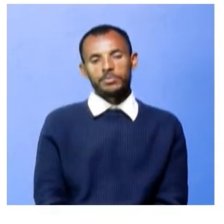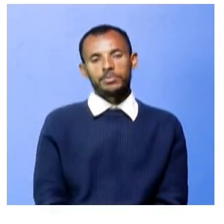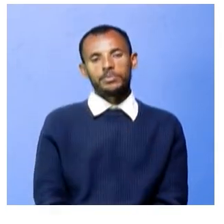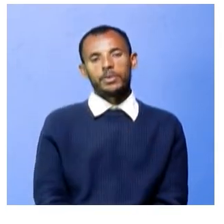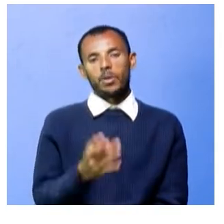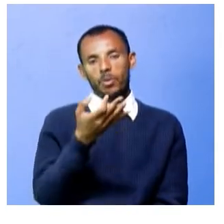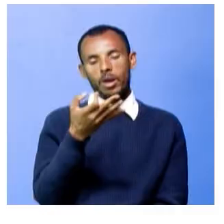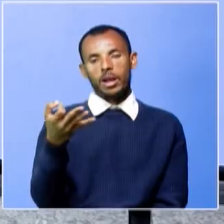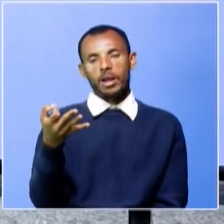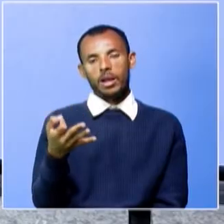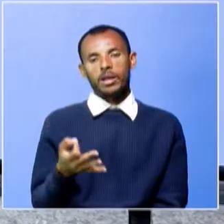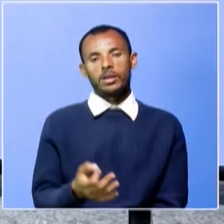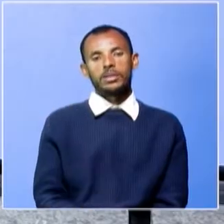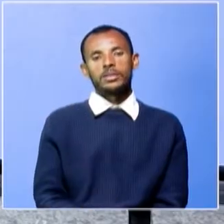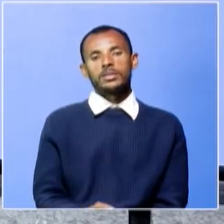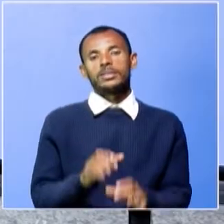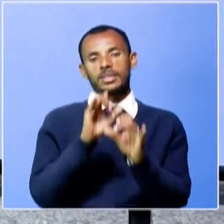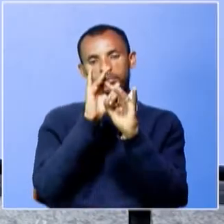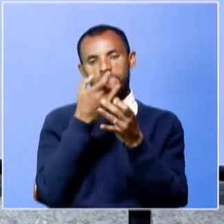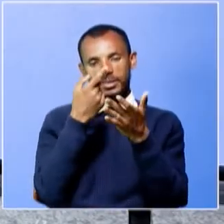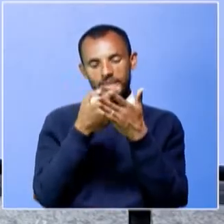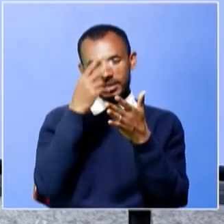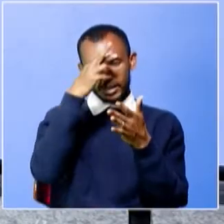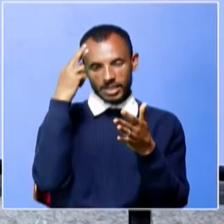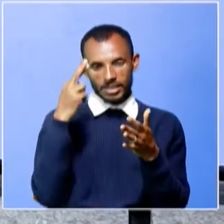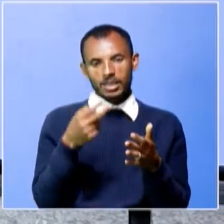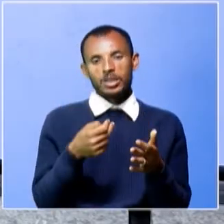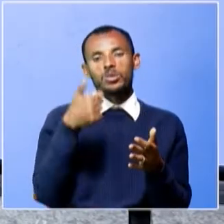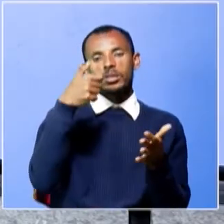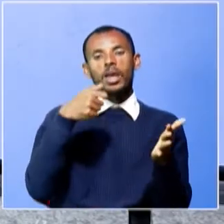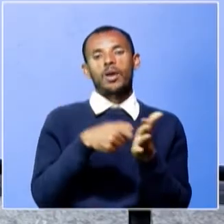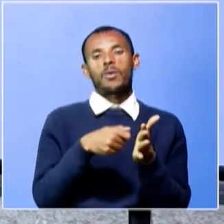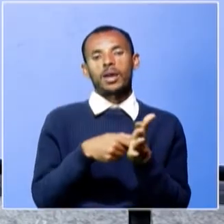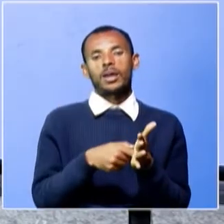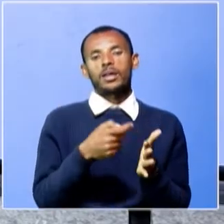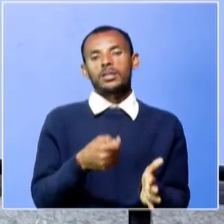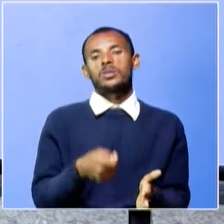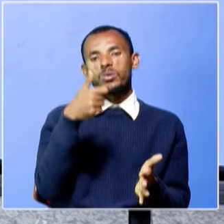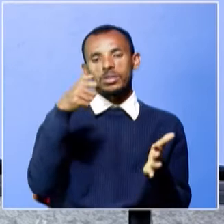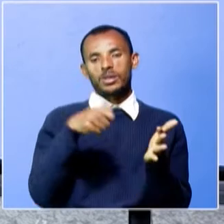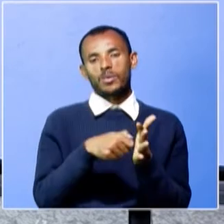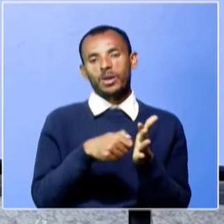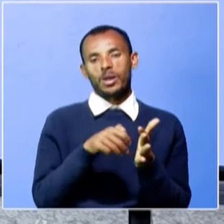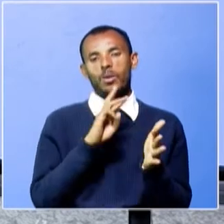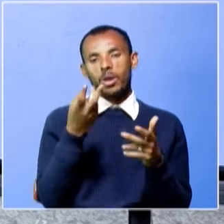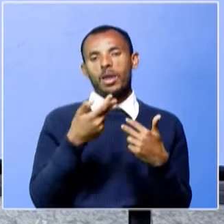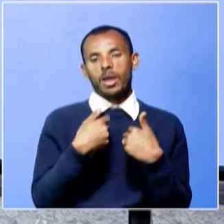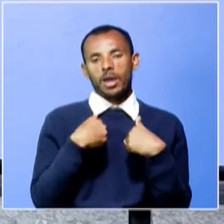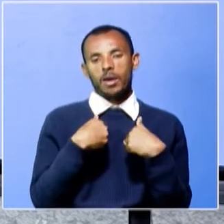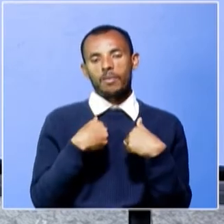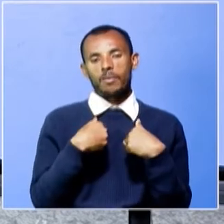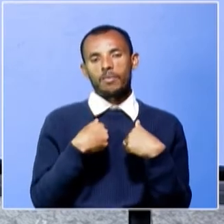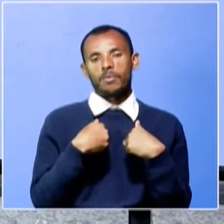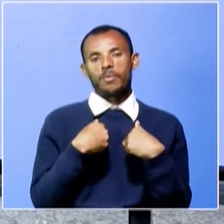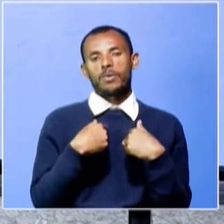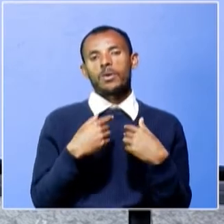Well, so the experiment in this case is tossing a coin. In tossing a coin, we have,